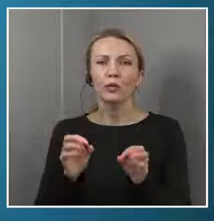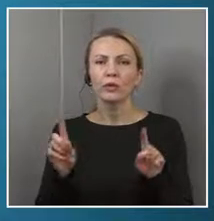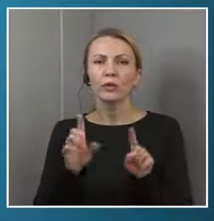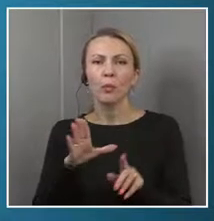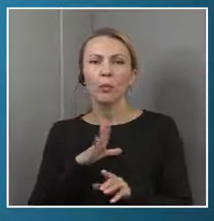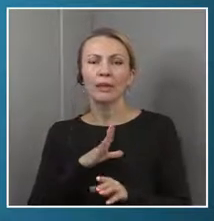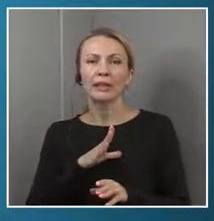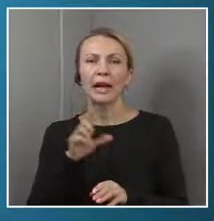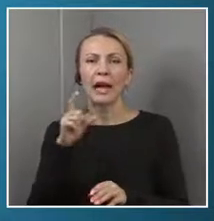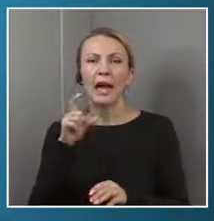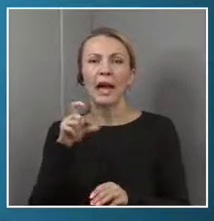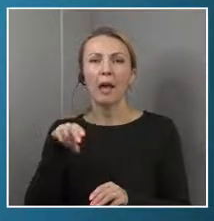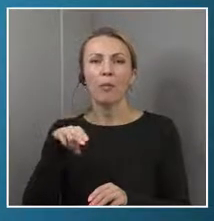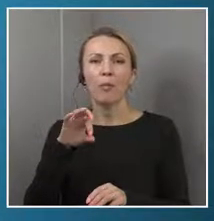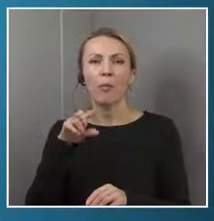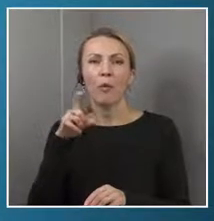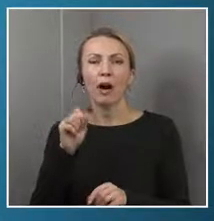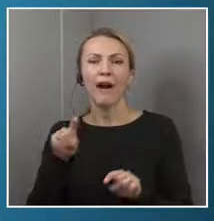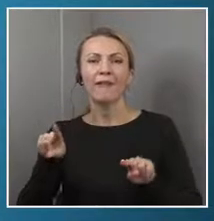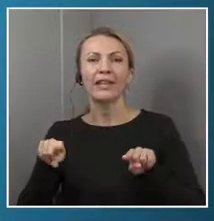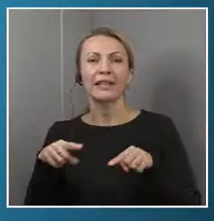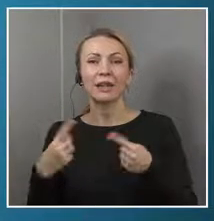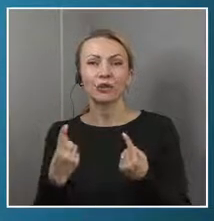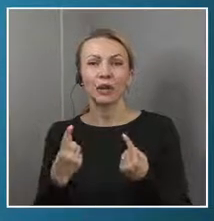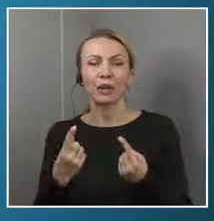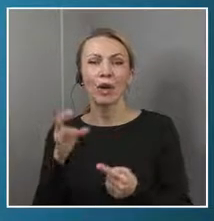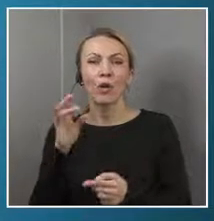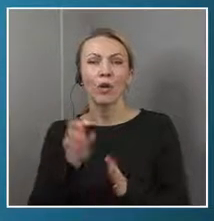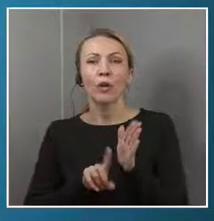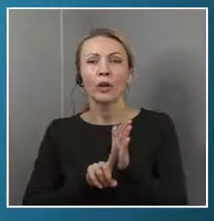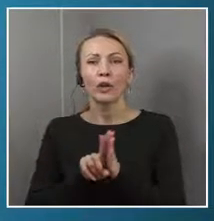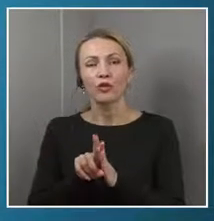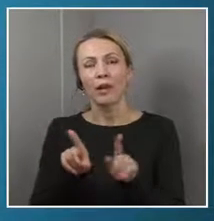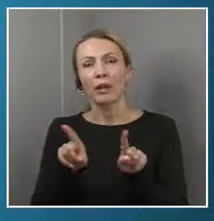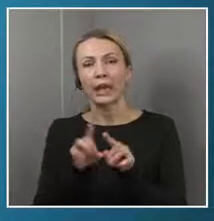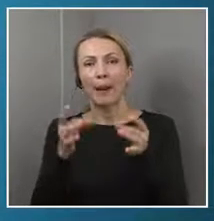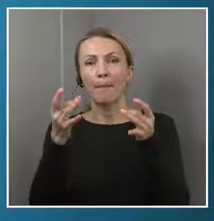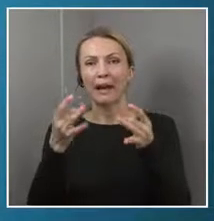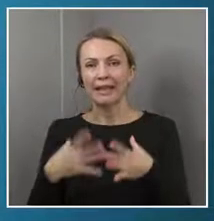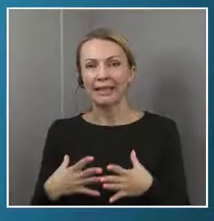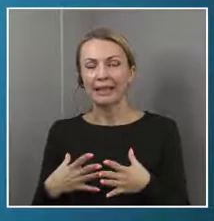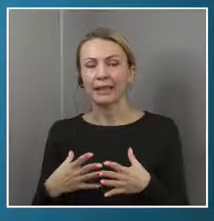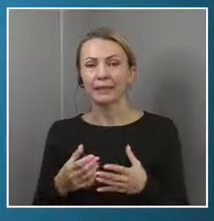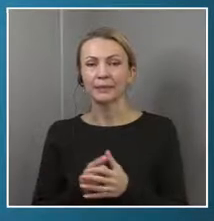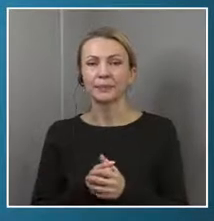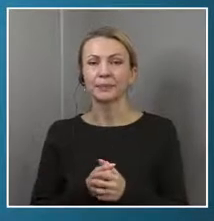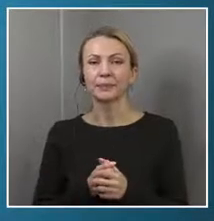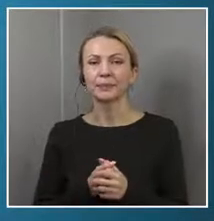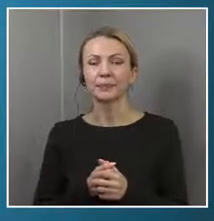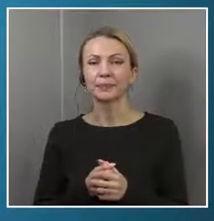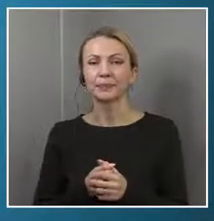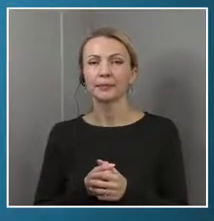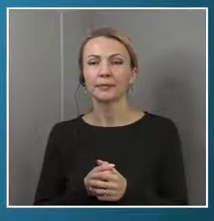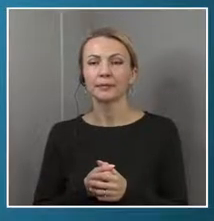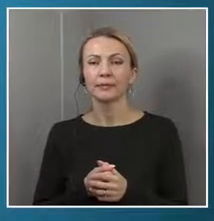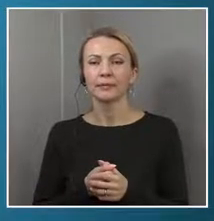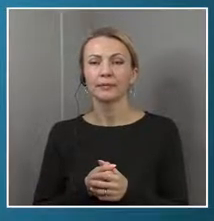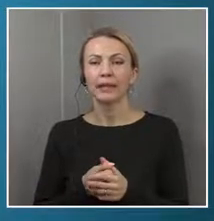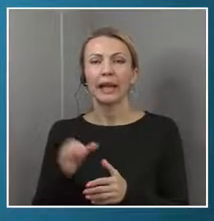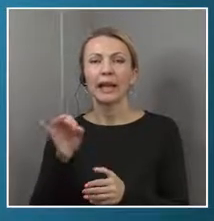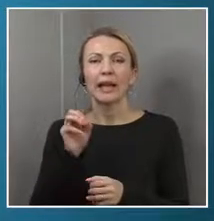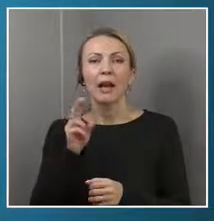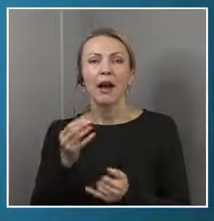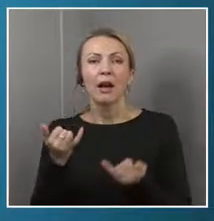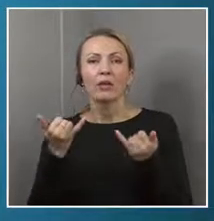have what he's having, because they stayed abreast of what was going on among their rivals. And like today's collectors,